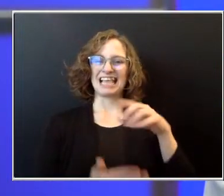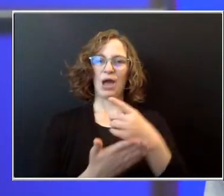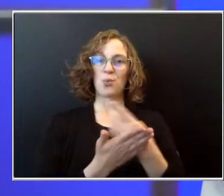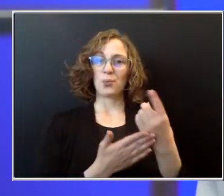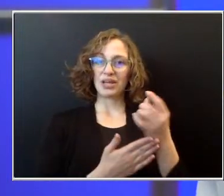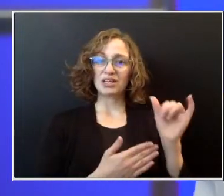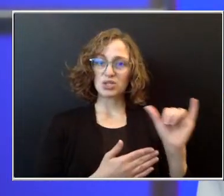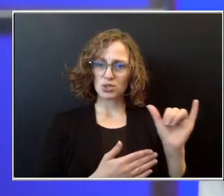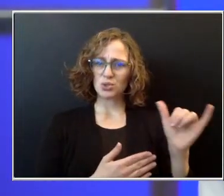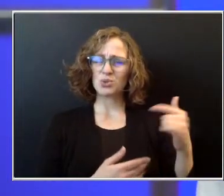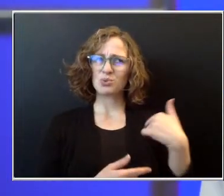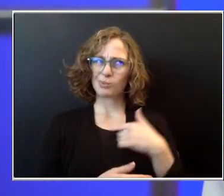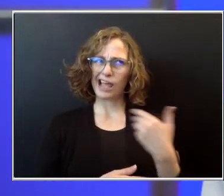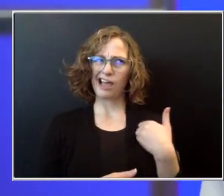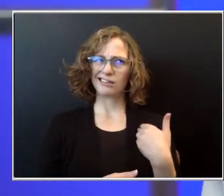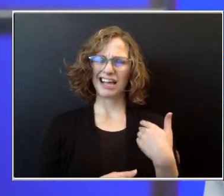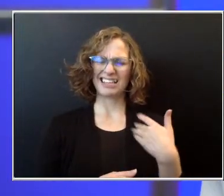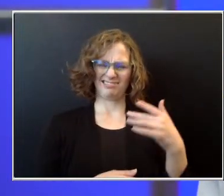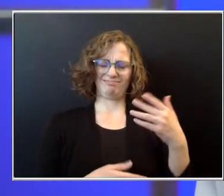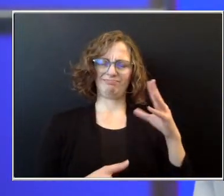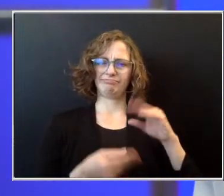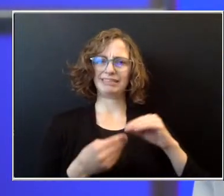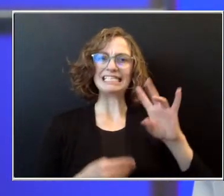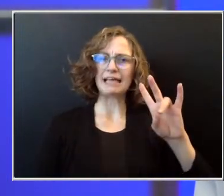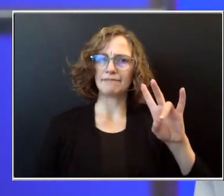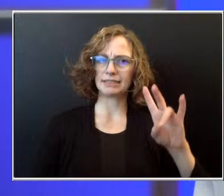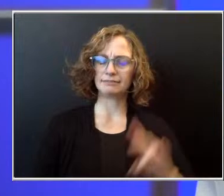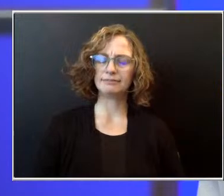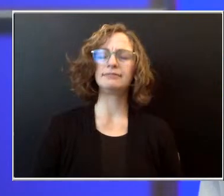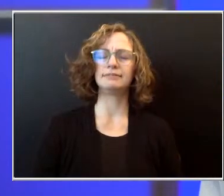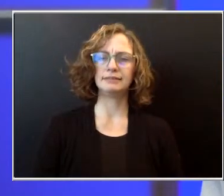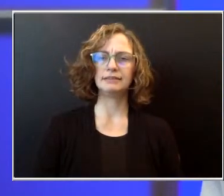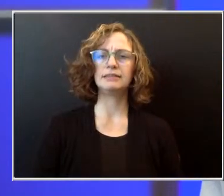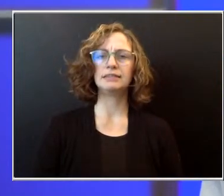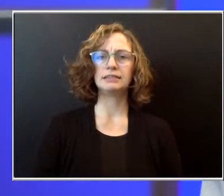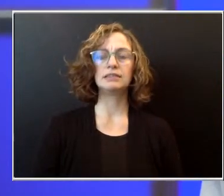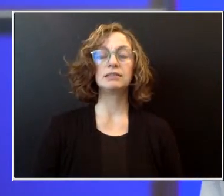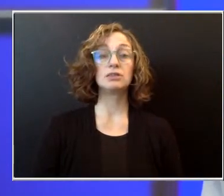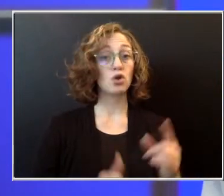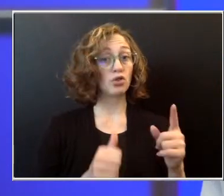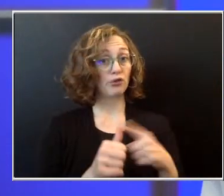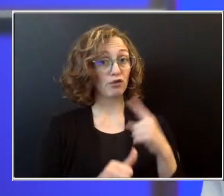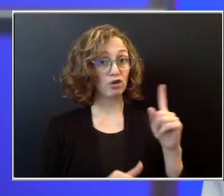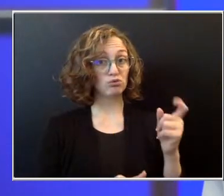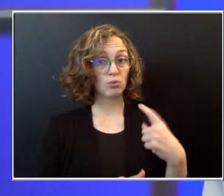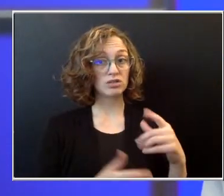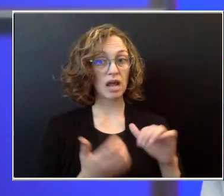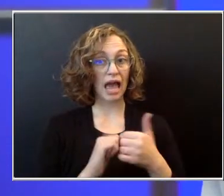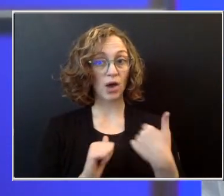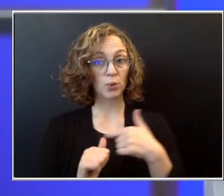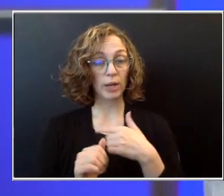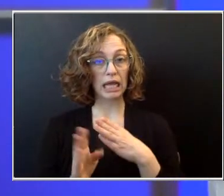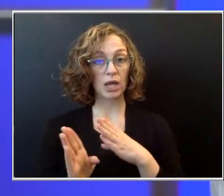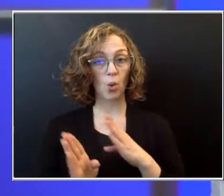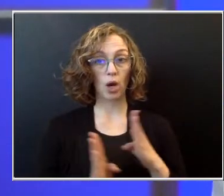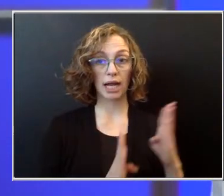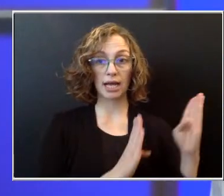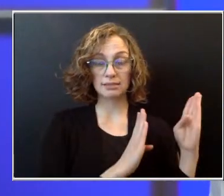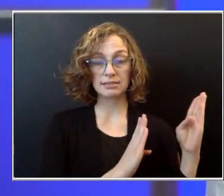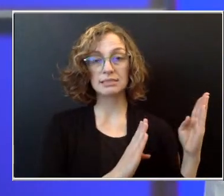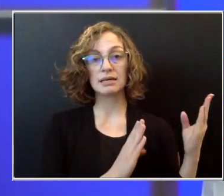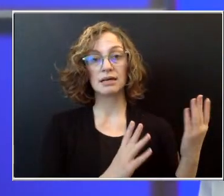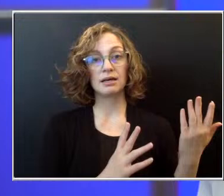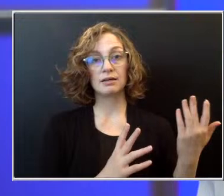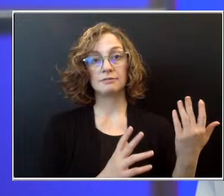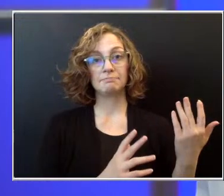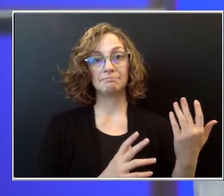7. So the first question is, how do we organize that? We basically do one impossible